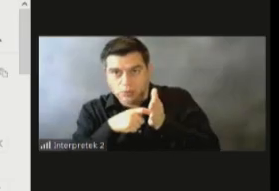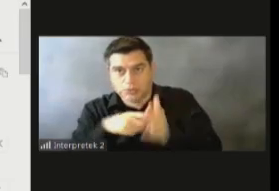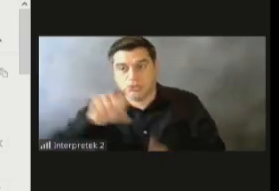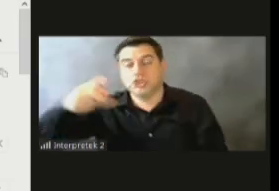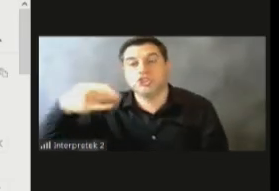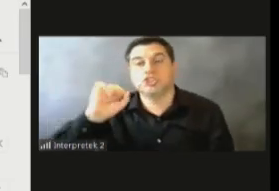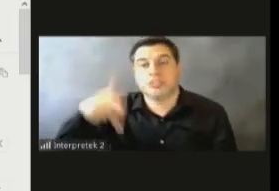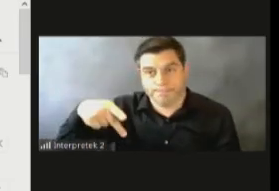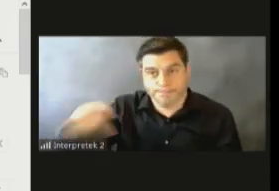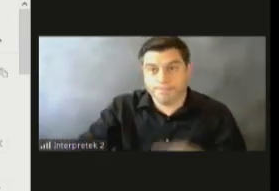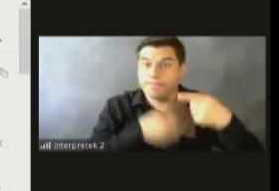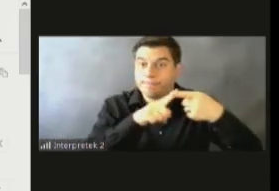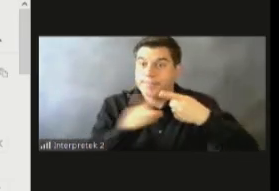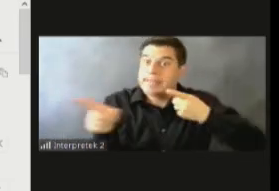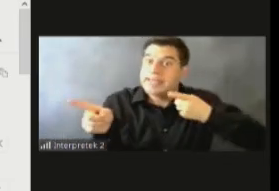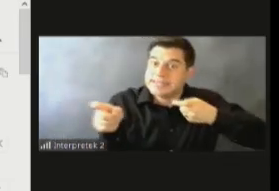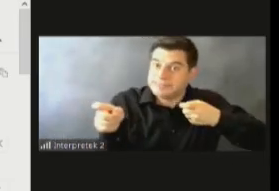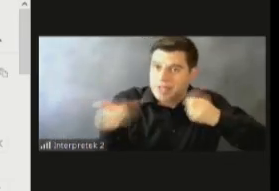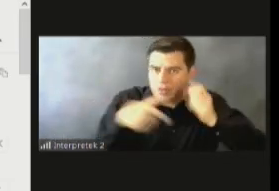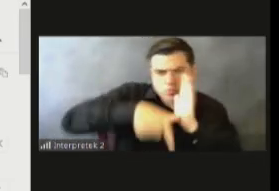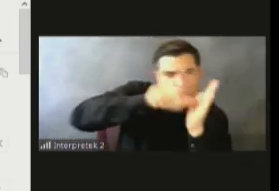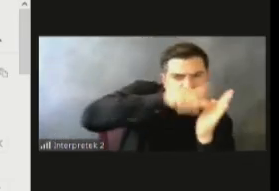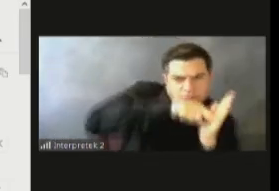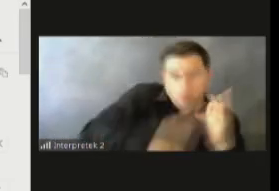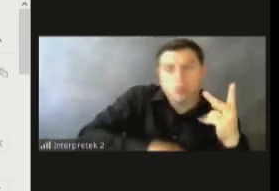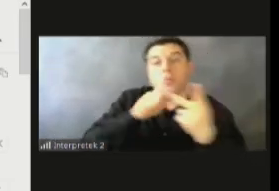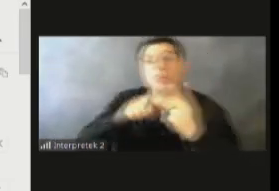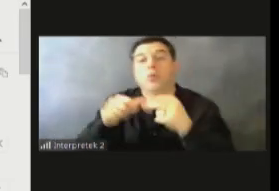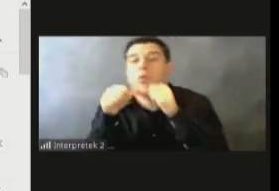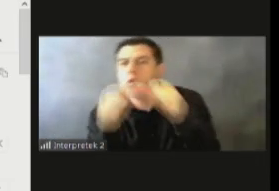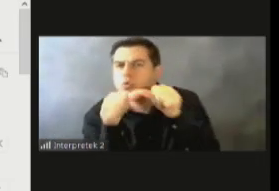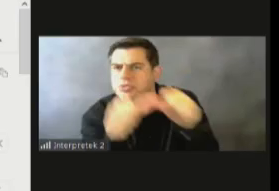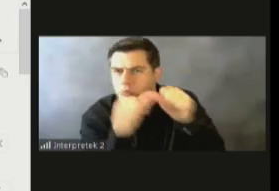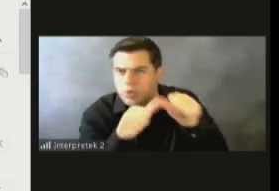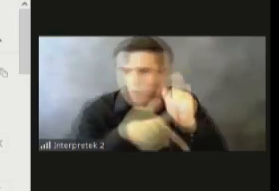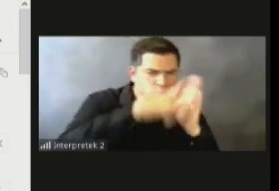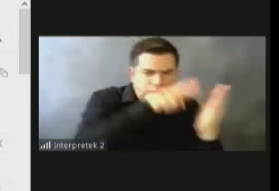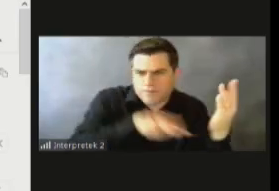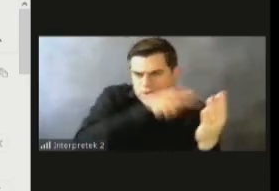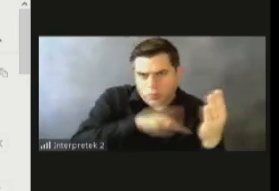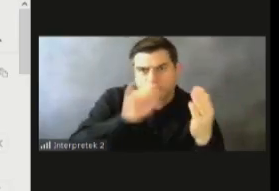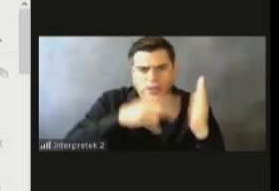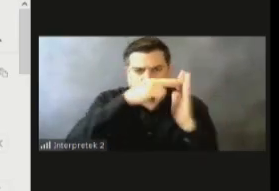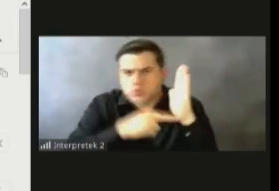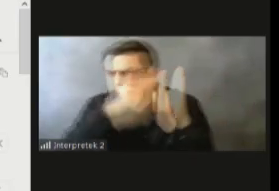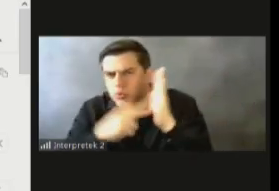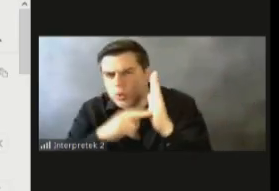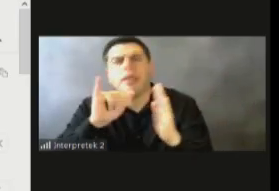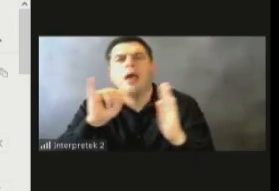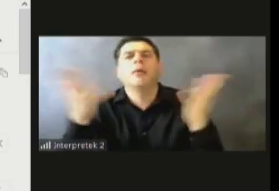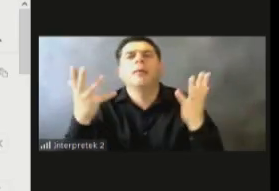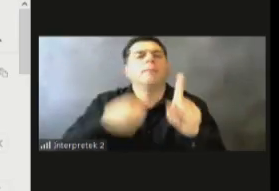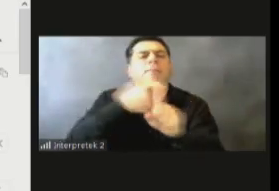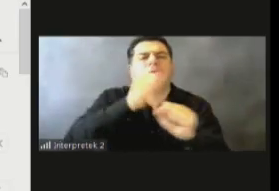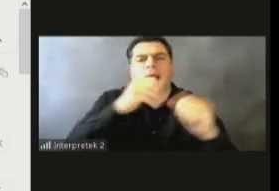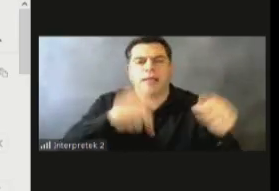is ongoing review of regulations to determine their effect on affordability. And, in the spirit of that,